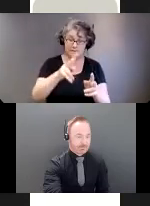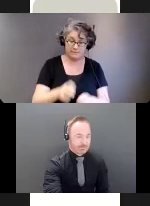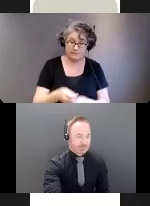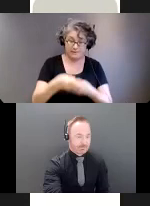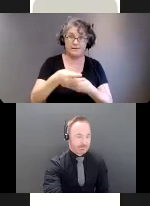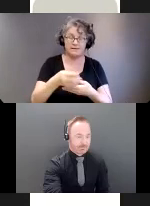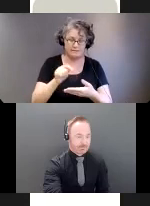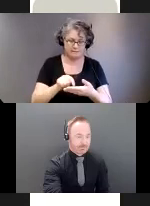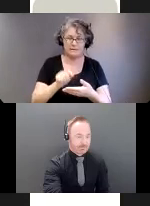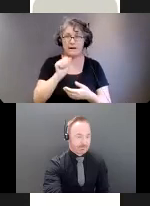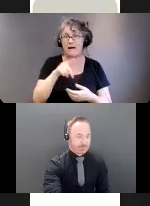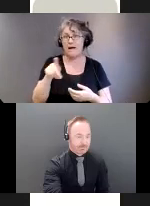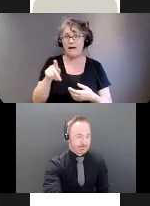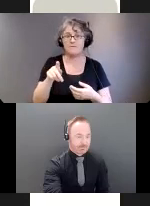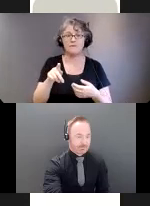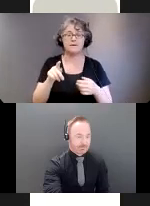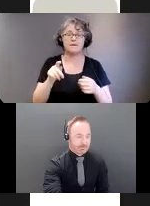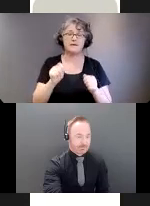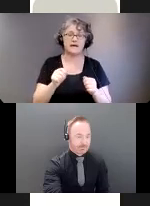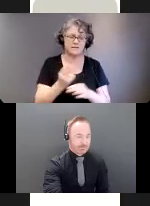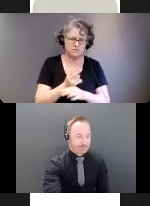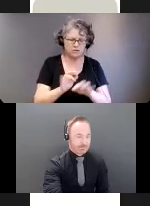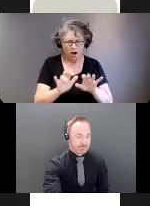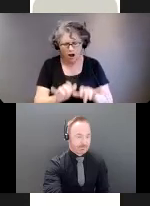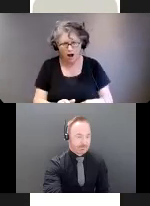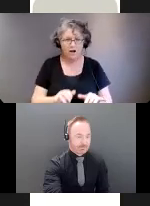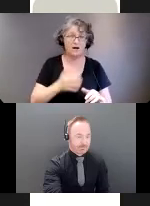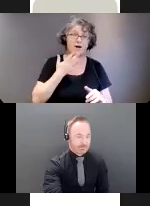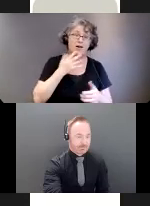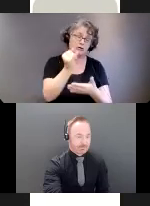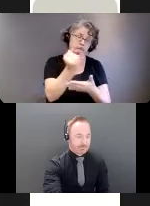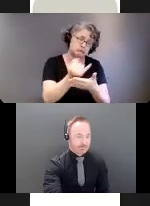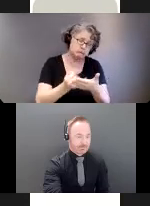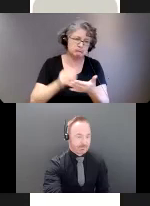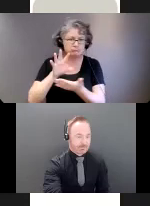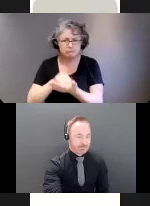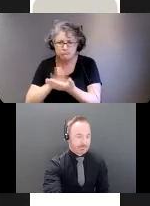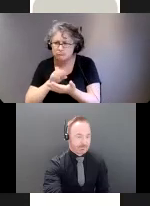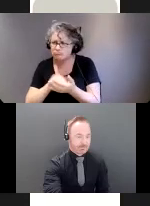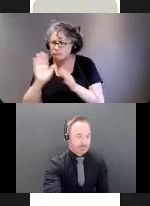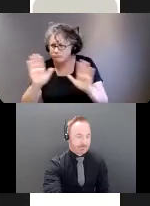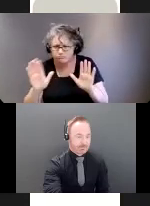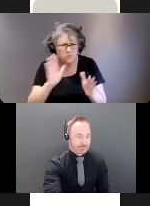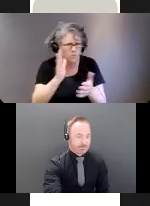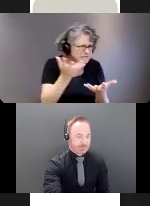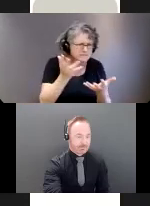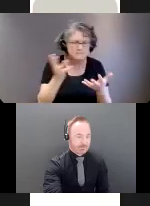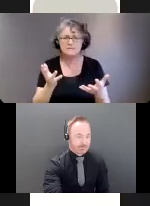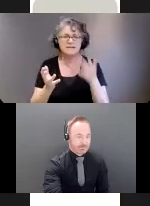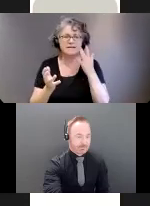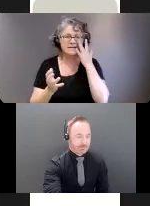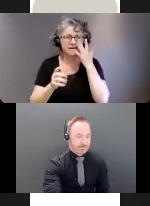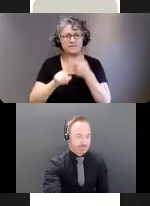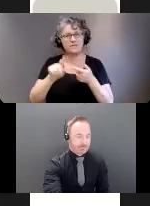actually complete the tool, you can color things in and learn additional information. So this is from